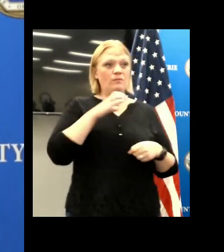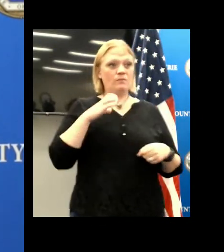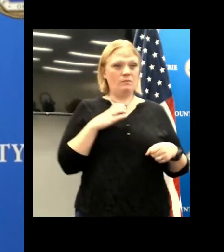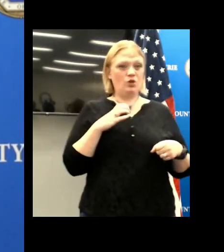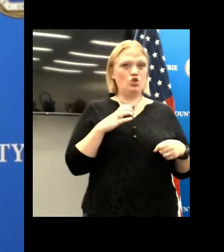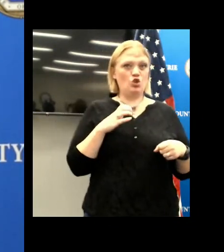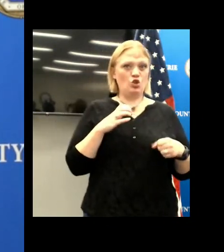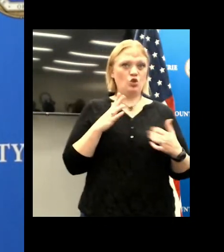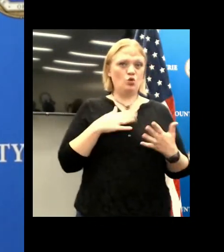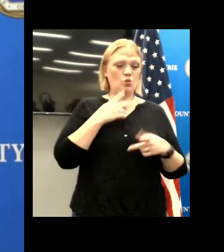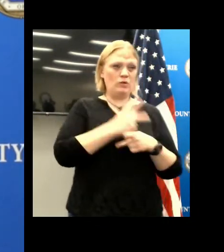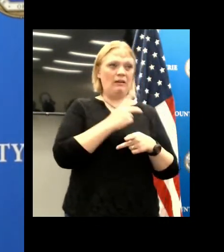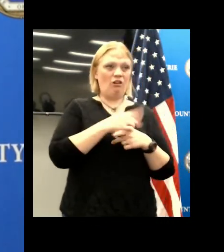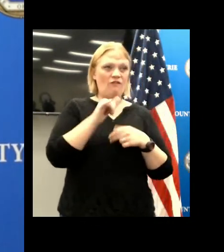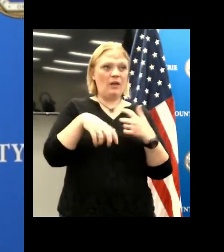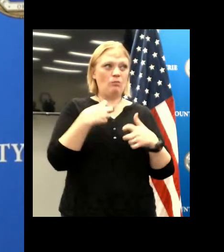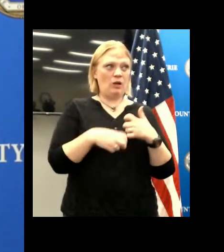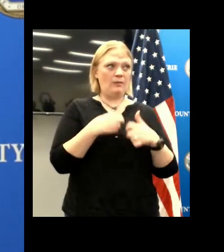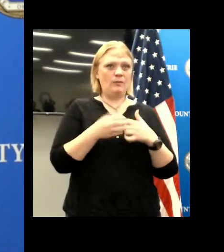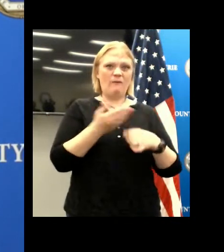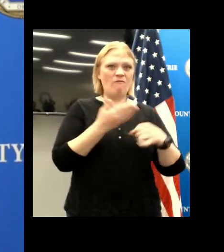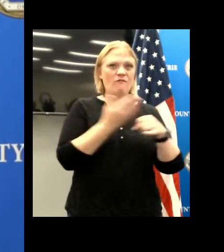take care of that problem.